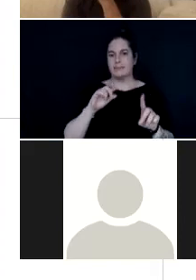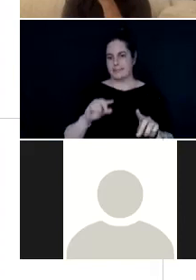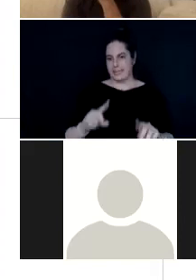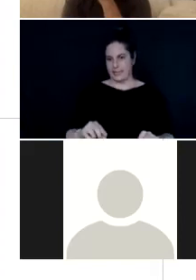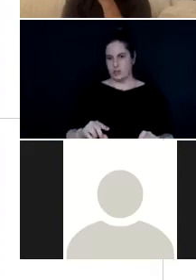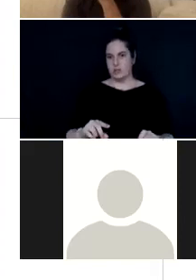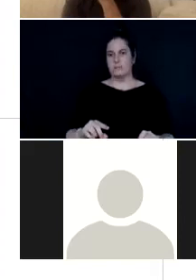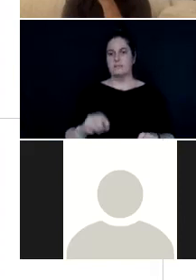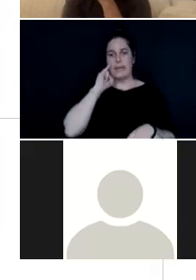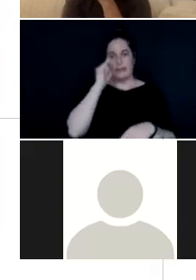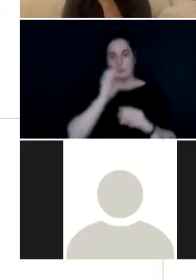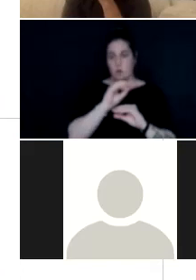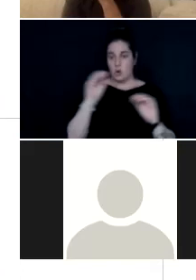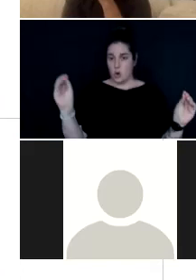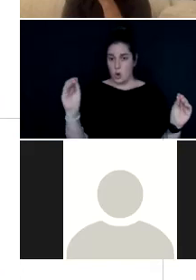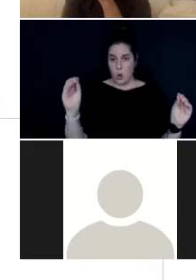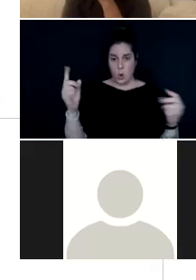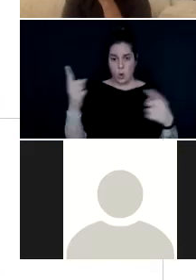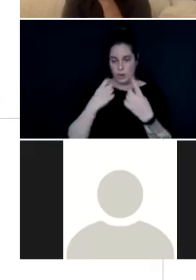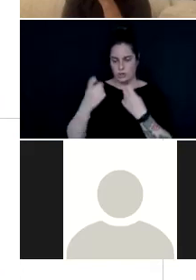for today.